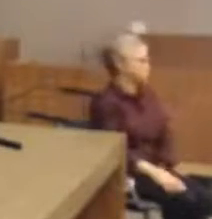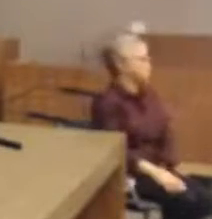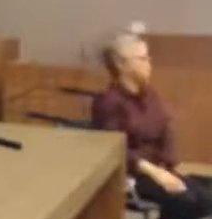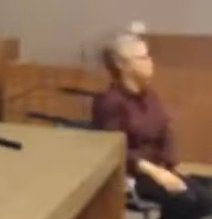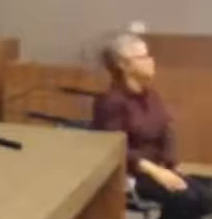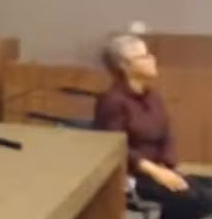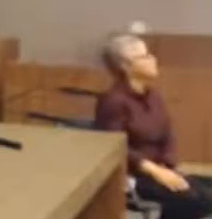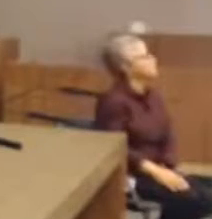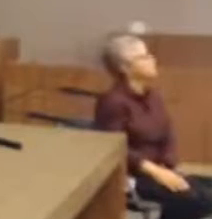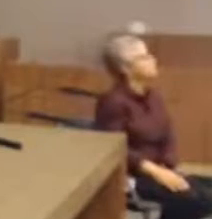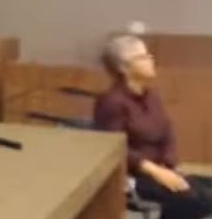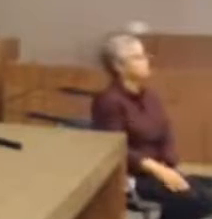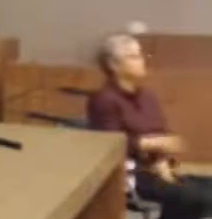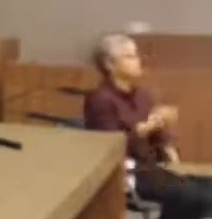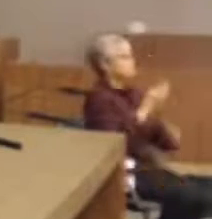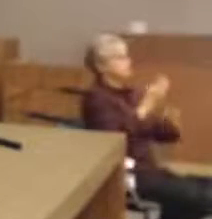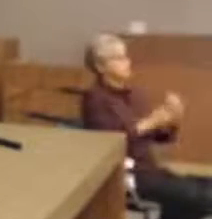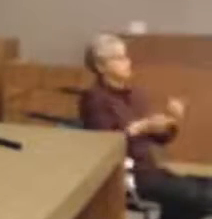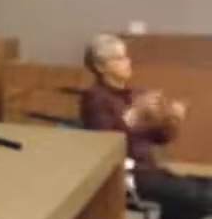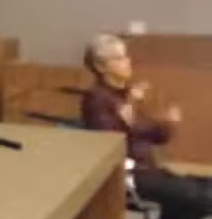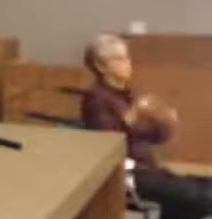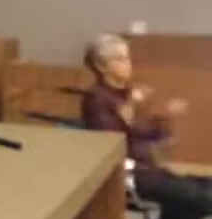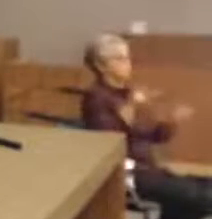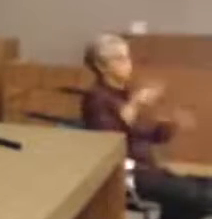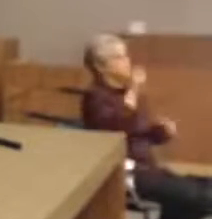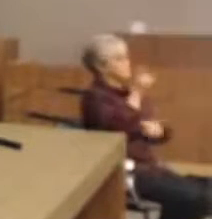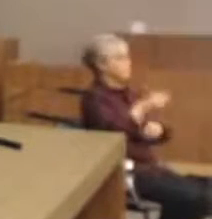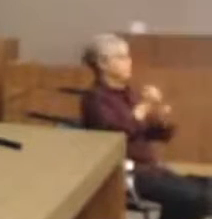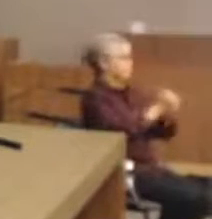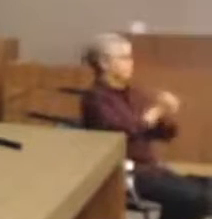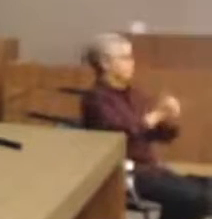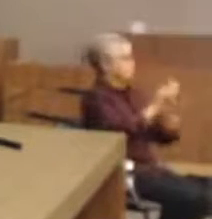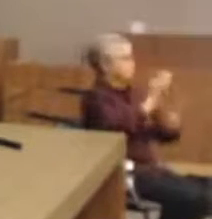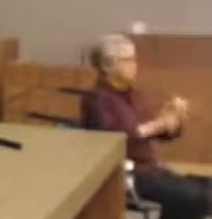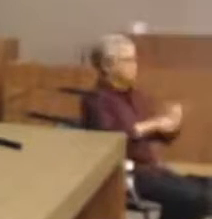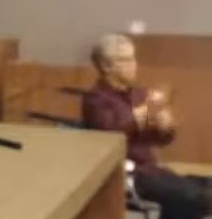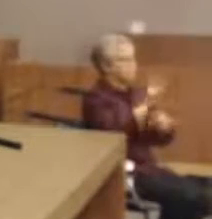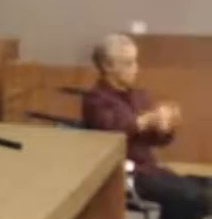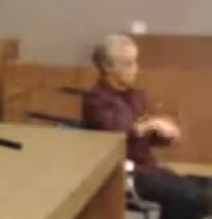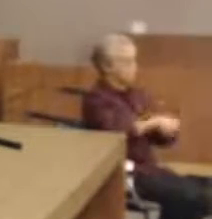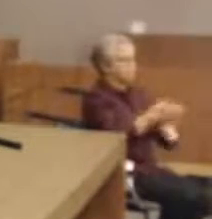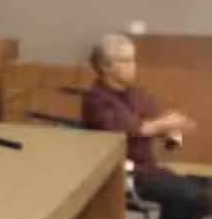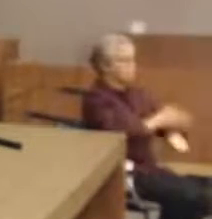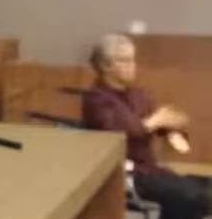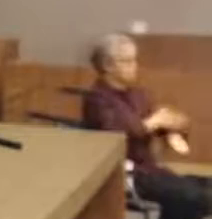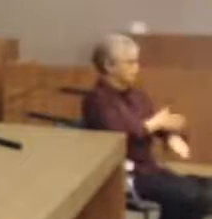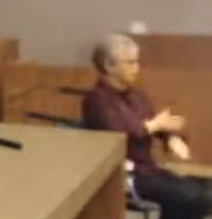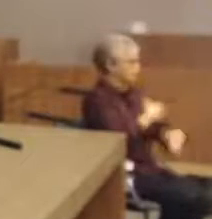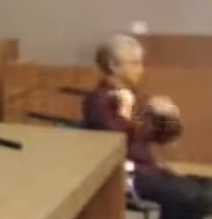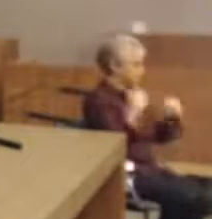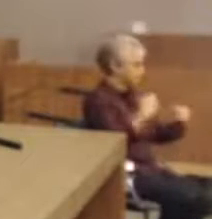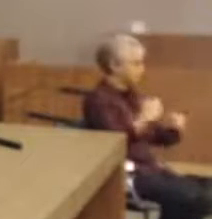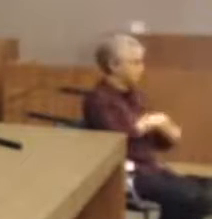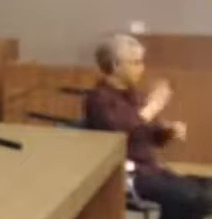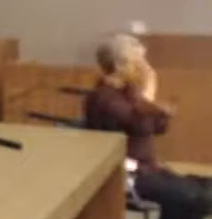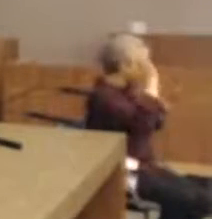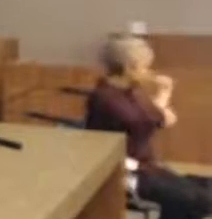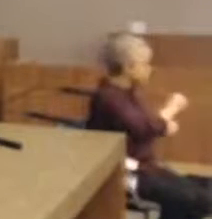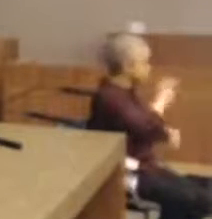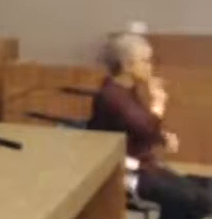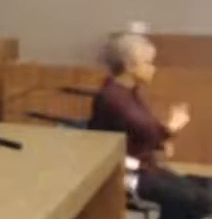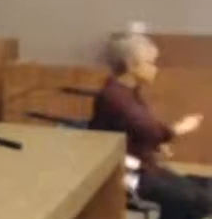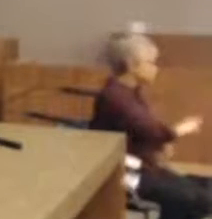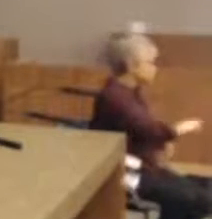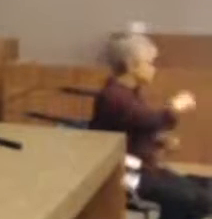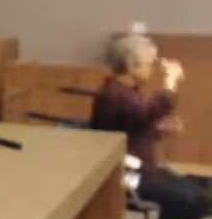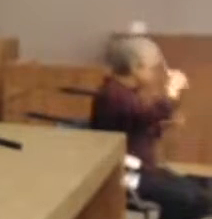both of those scenarios need help and that they need to get better, right? We wouldn't expect a 2-year-old to know every detail of the case and be able to recall